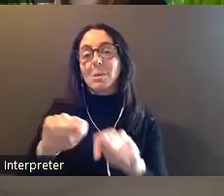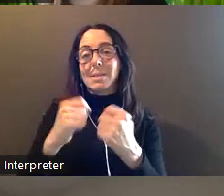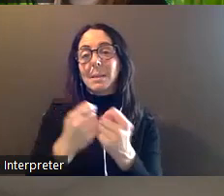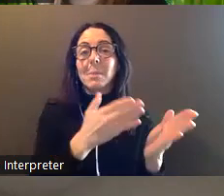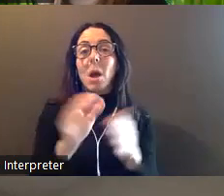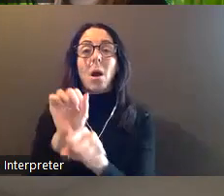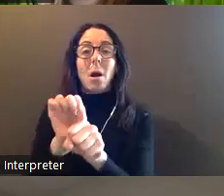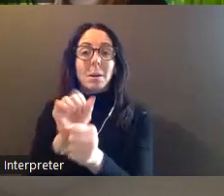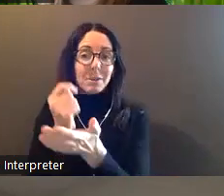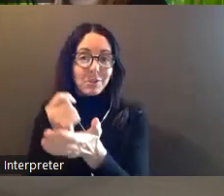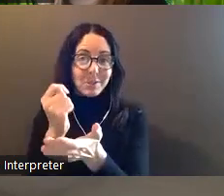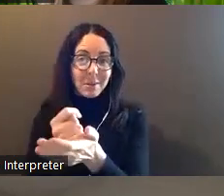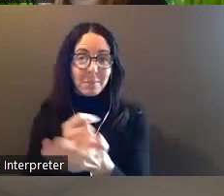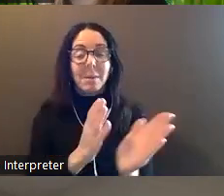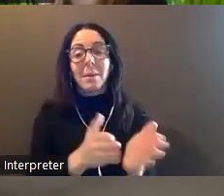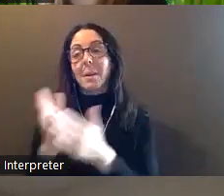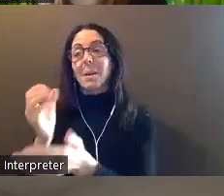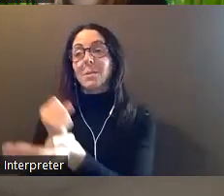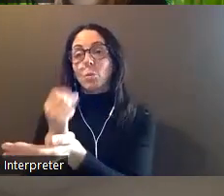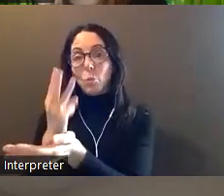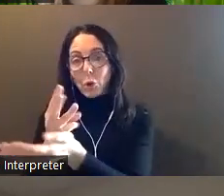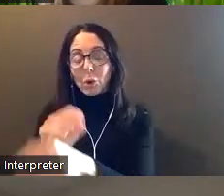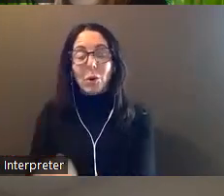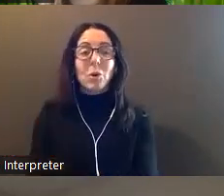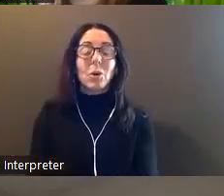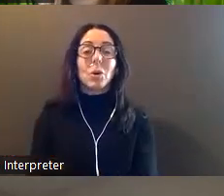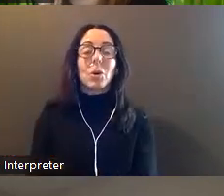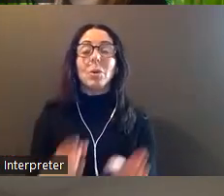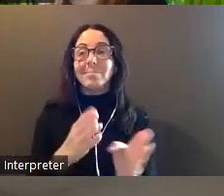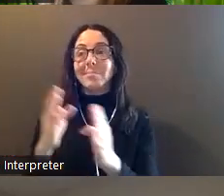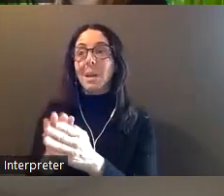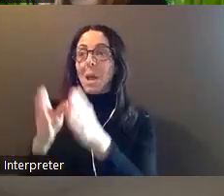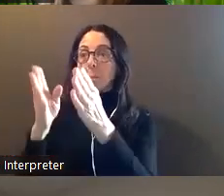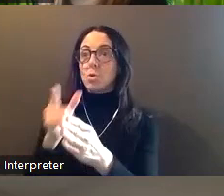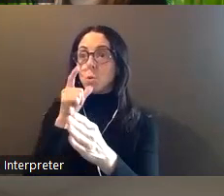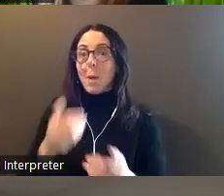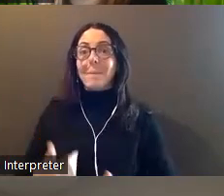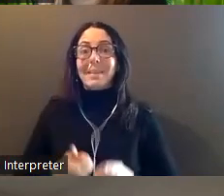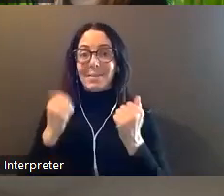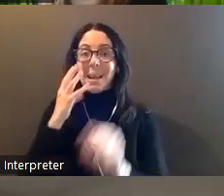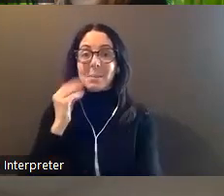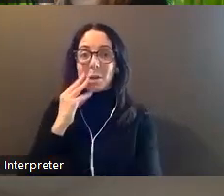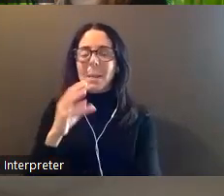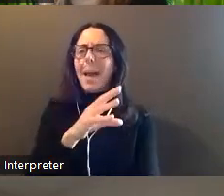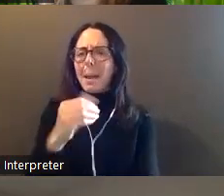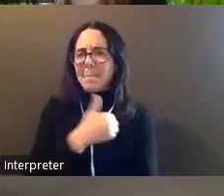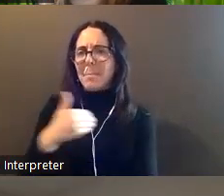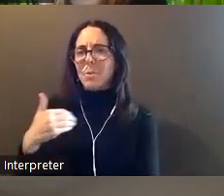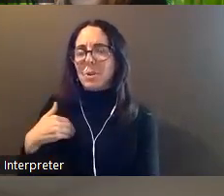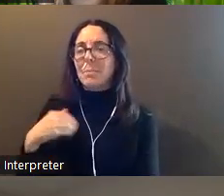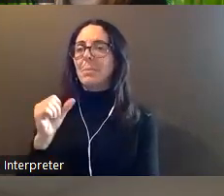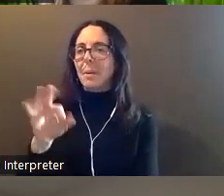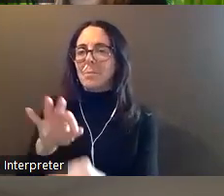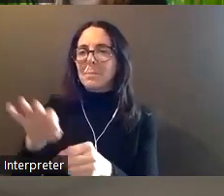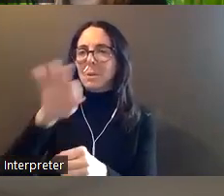occupational therapist, a social worker, an individual with lived experience, as well as membership from our